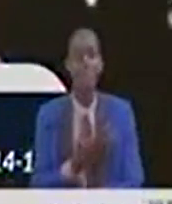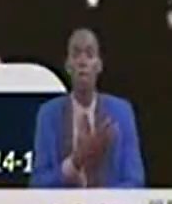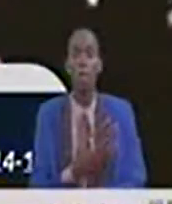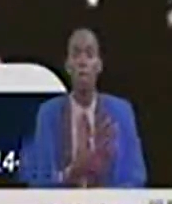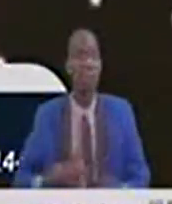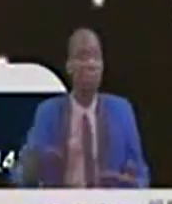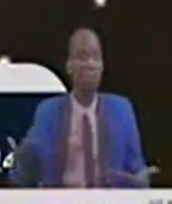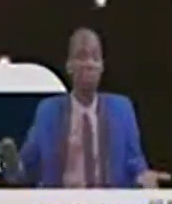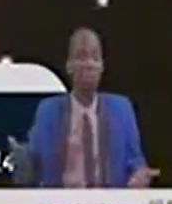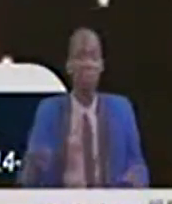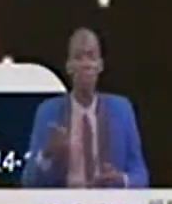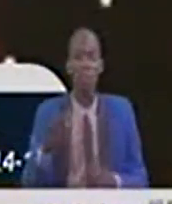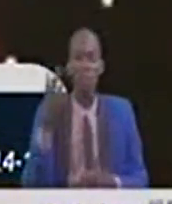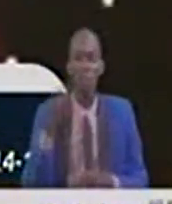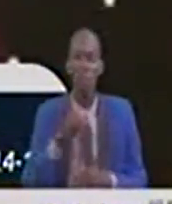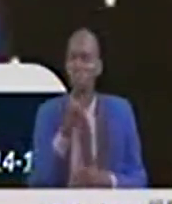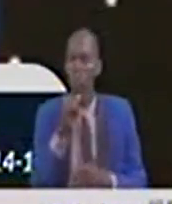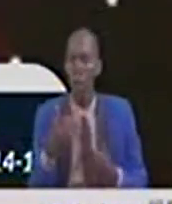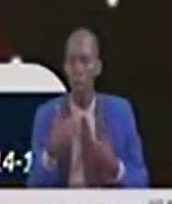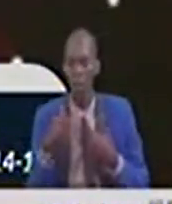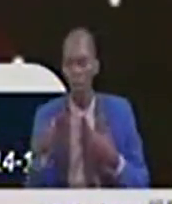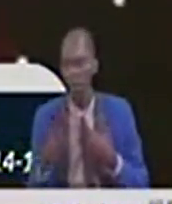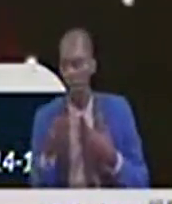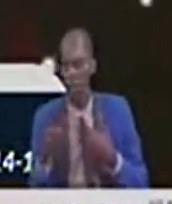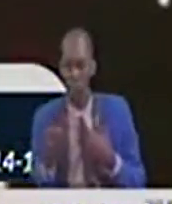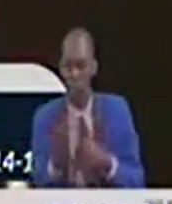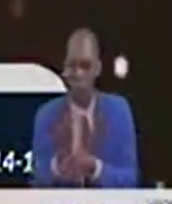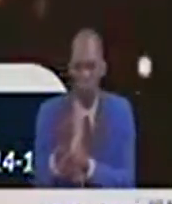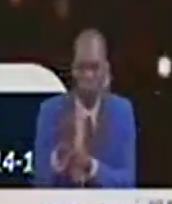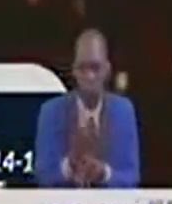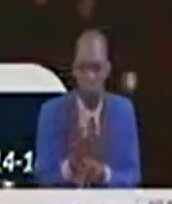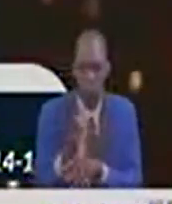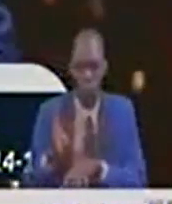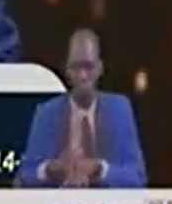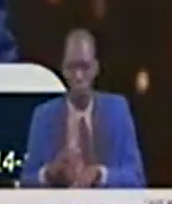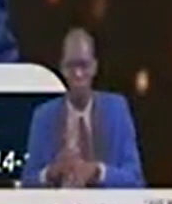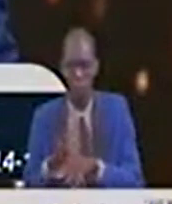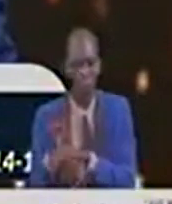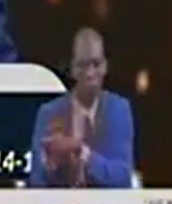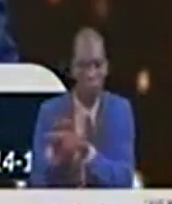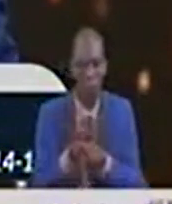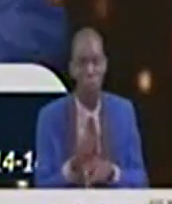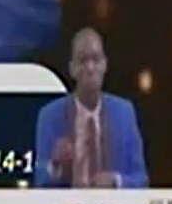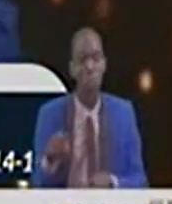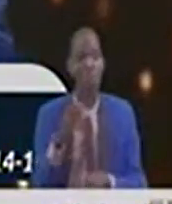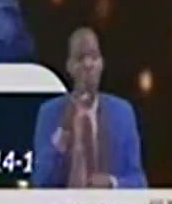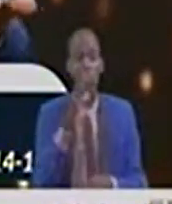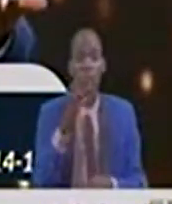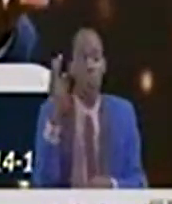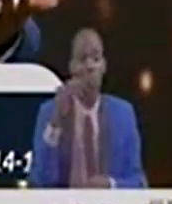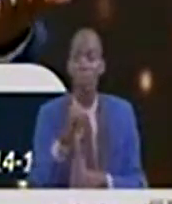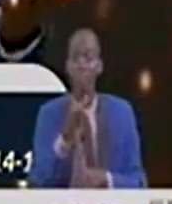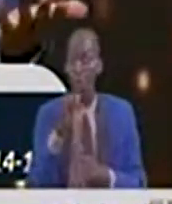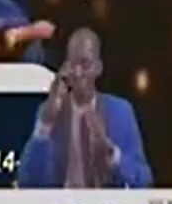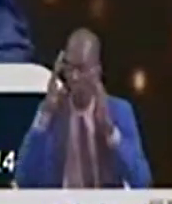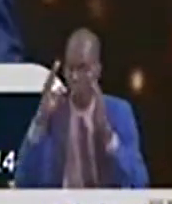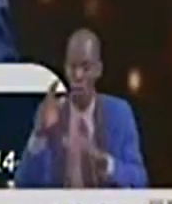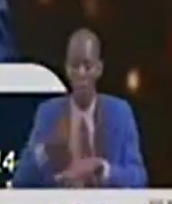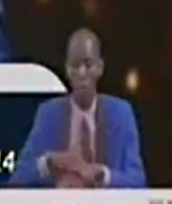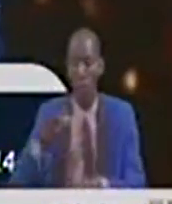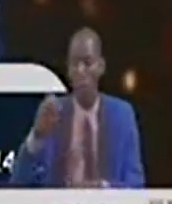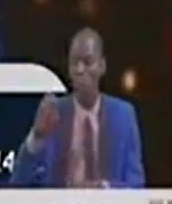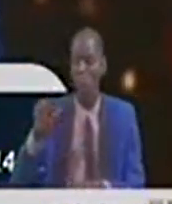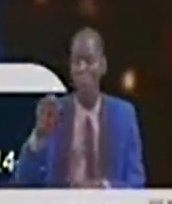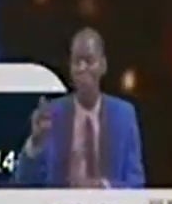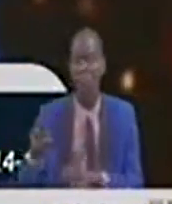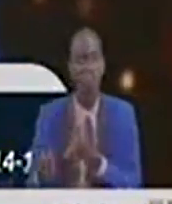anybody watching over him. The mother was not watching over Esau. All the mother was watching